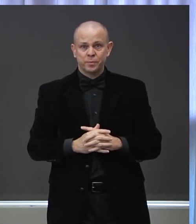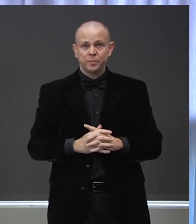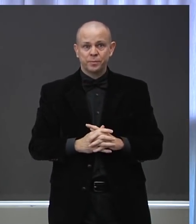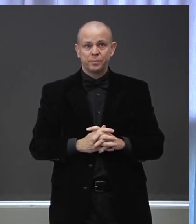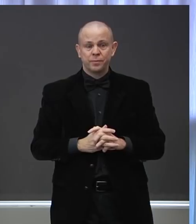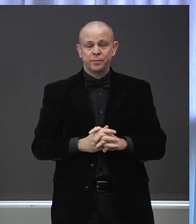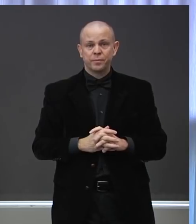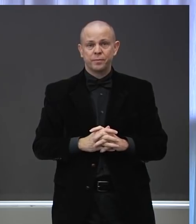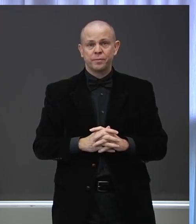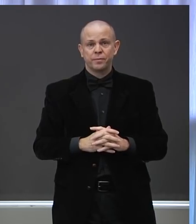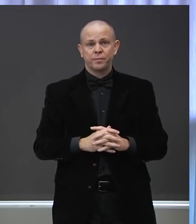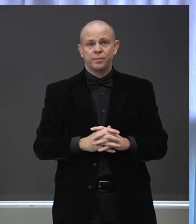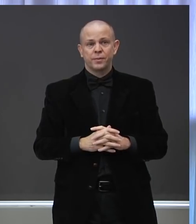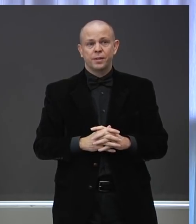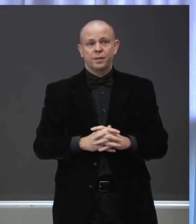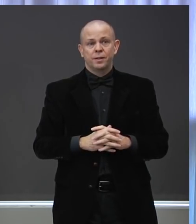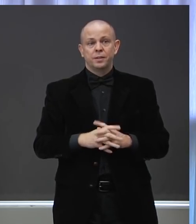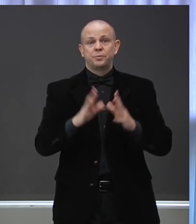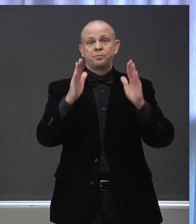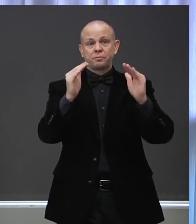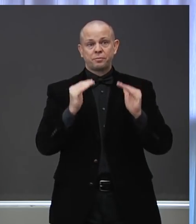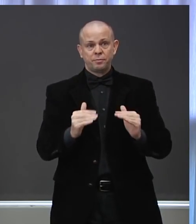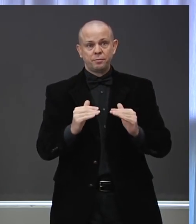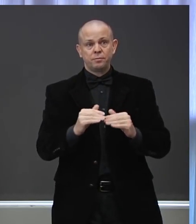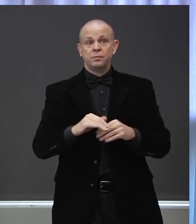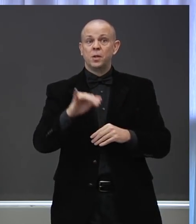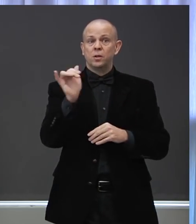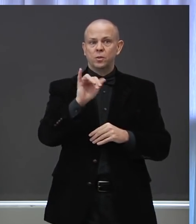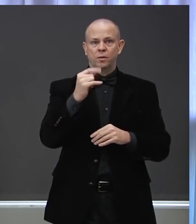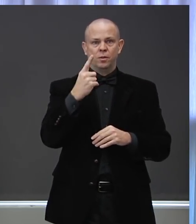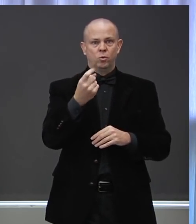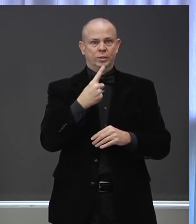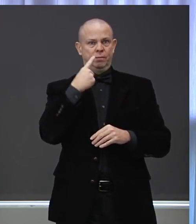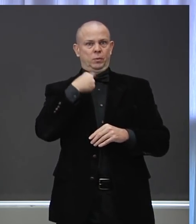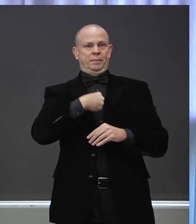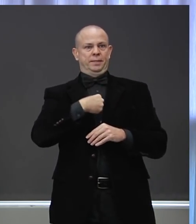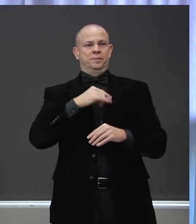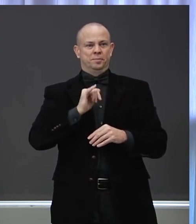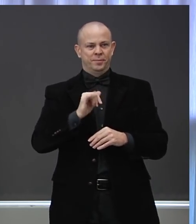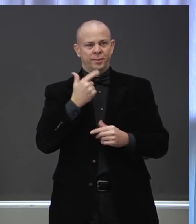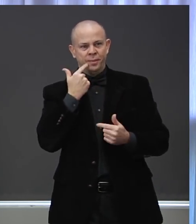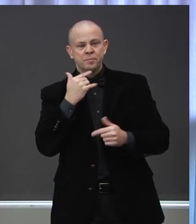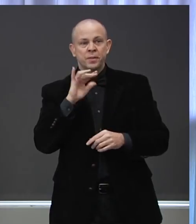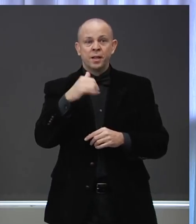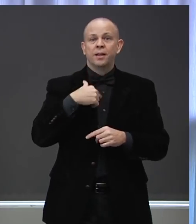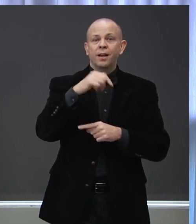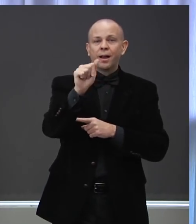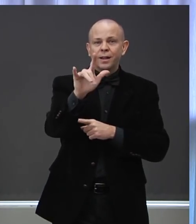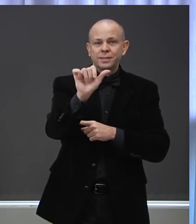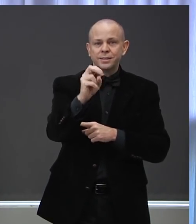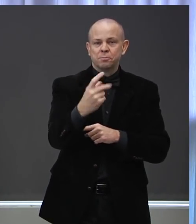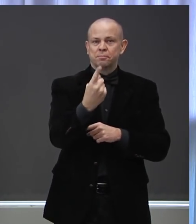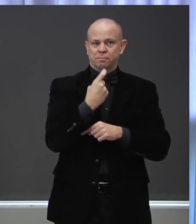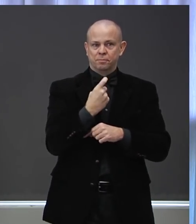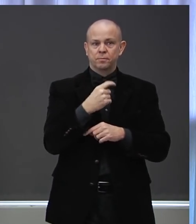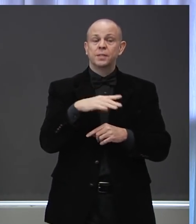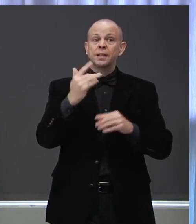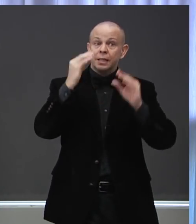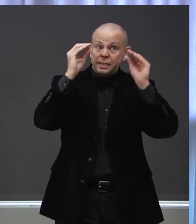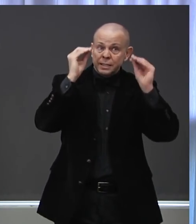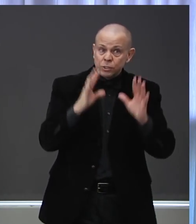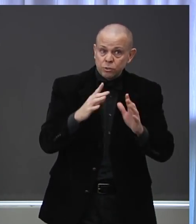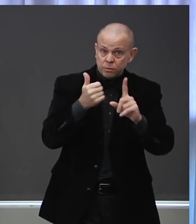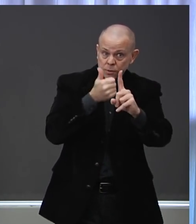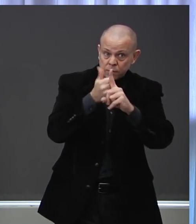And then I think the next one is also for me. So Allison writes in and says, why aren't teachers who are high risk allowed to work